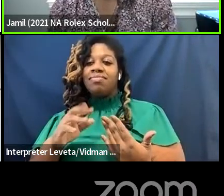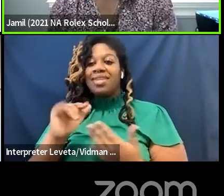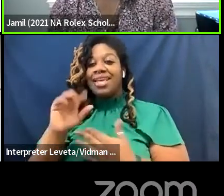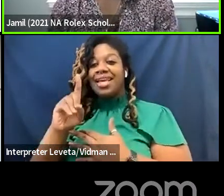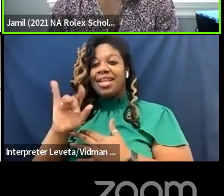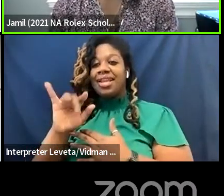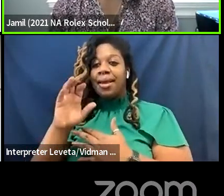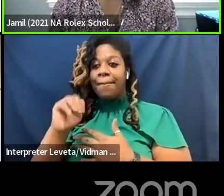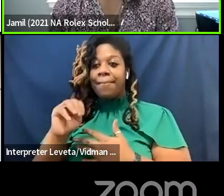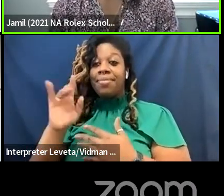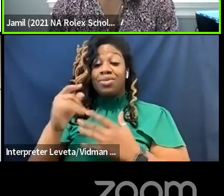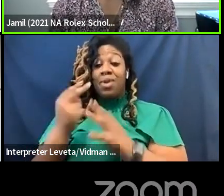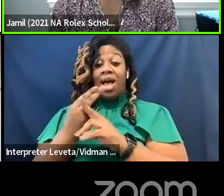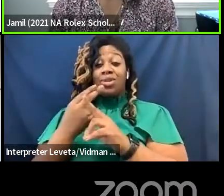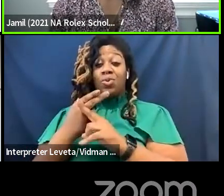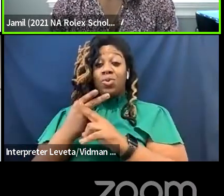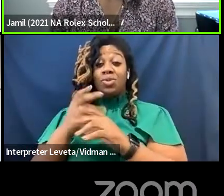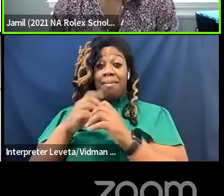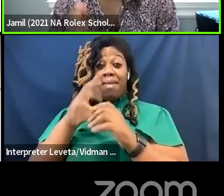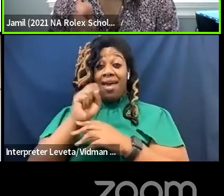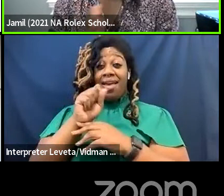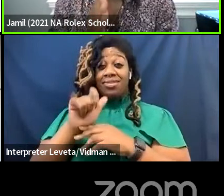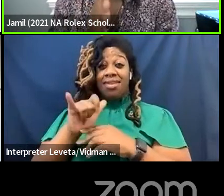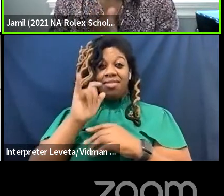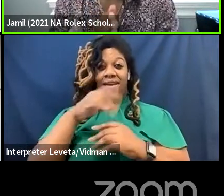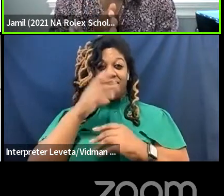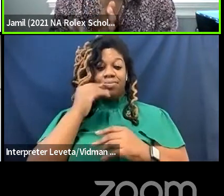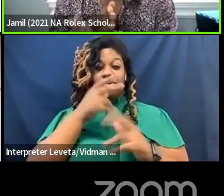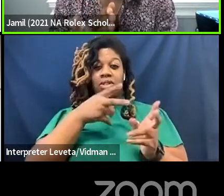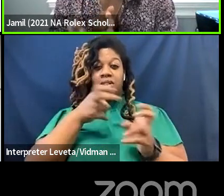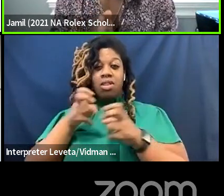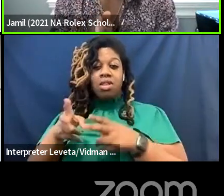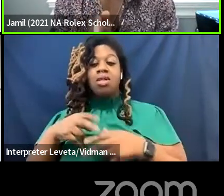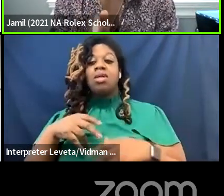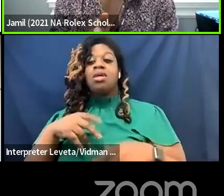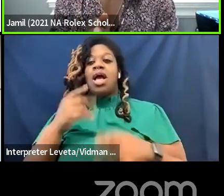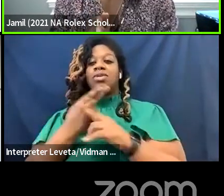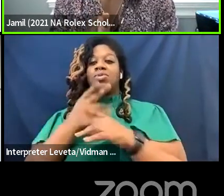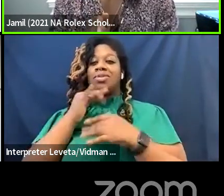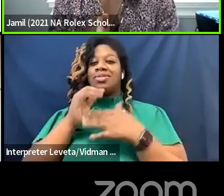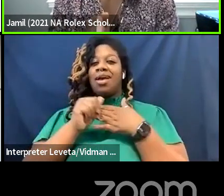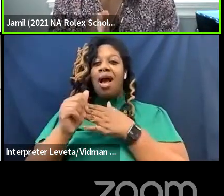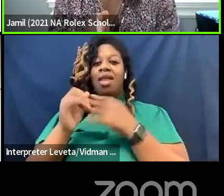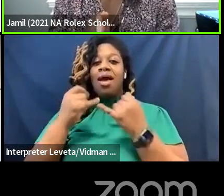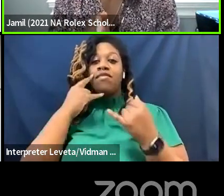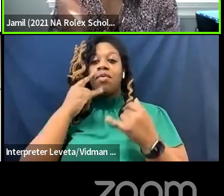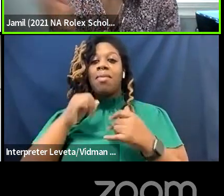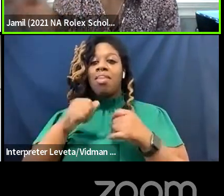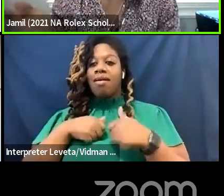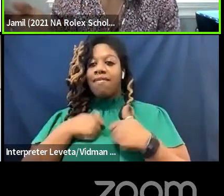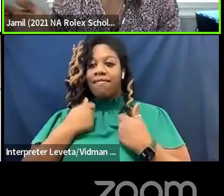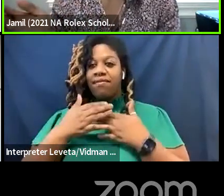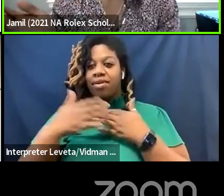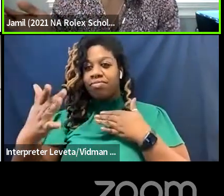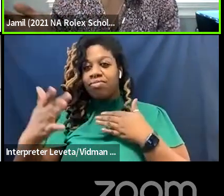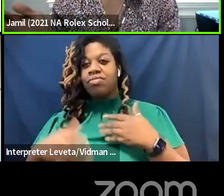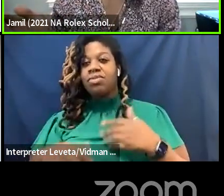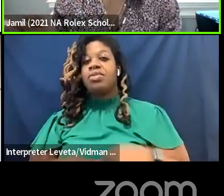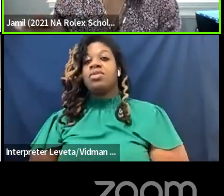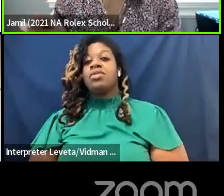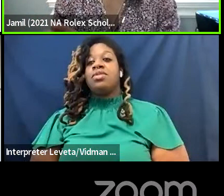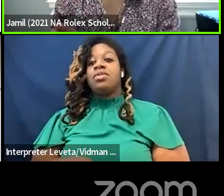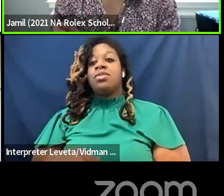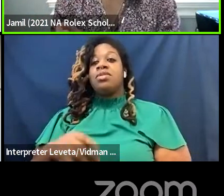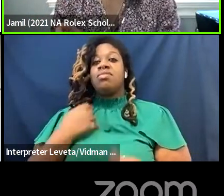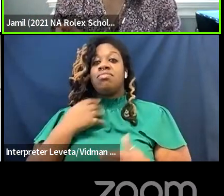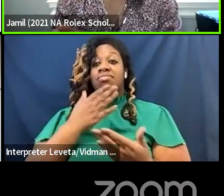used in essays and things, and I've used it as kind of a guideline for my life. Is that you know, one of the things that we fear